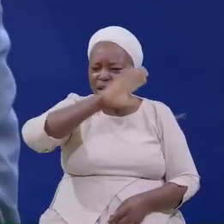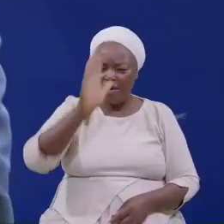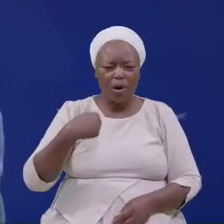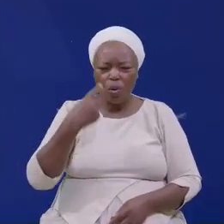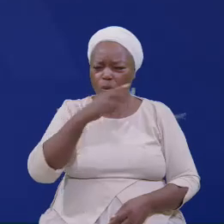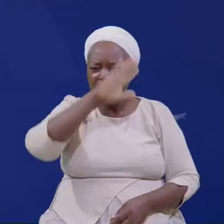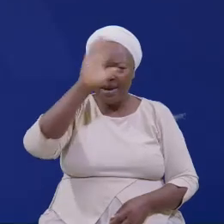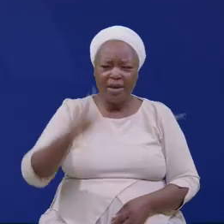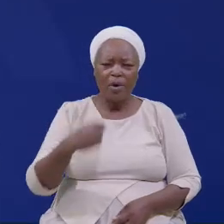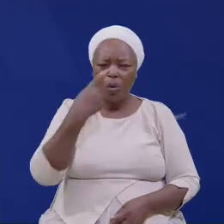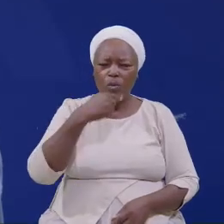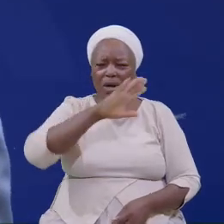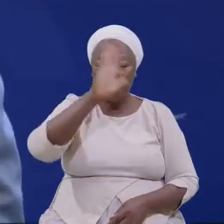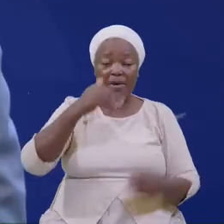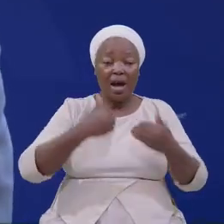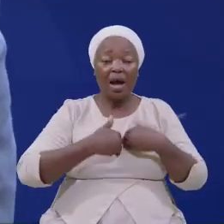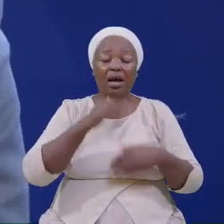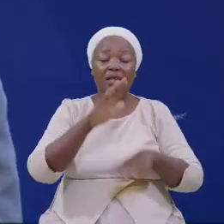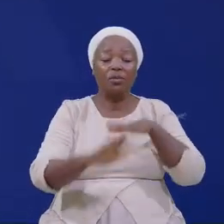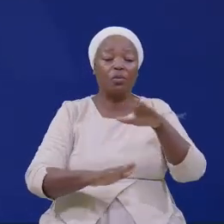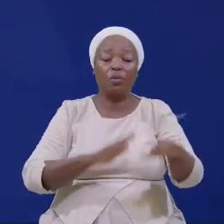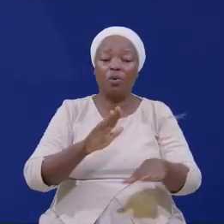who never had walked.